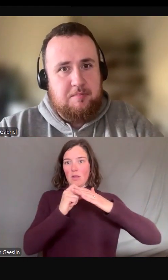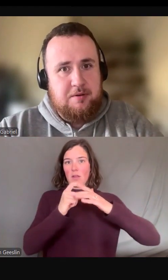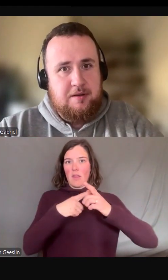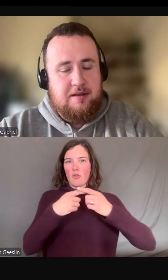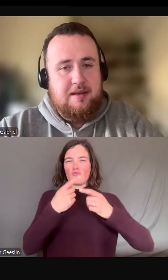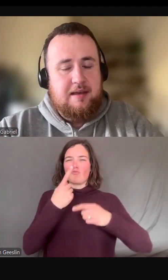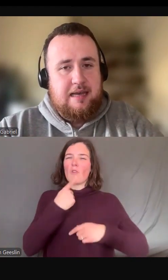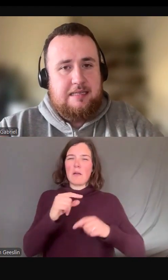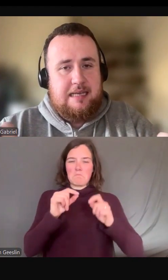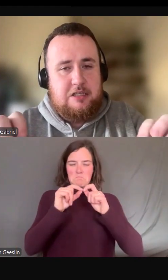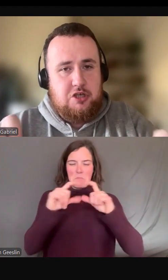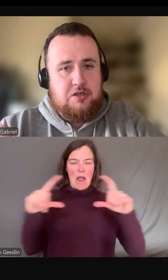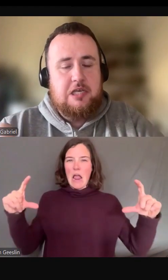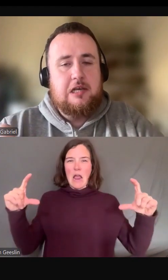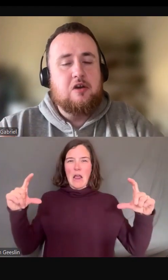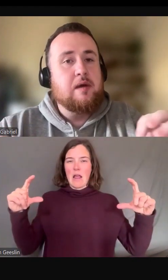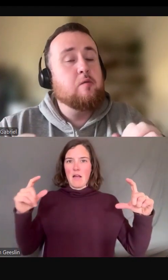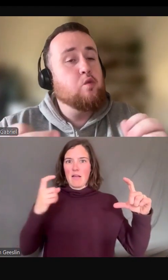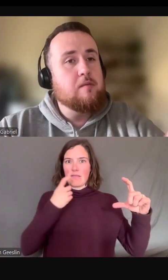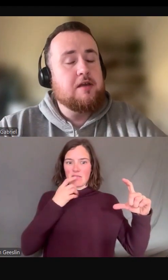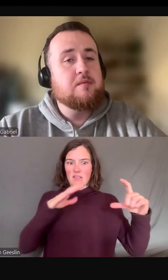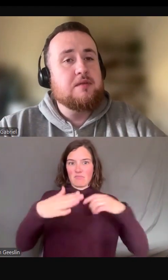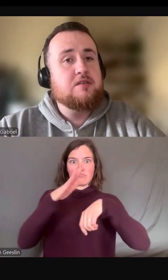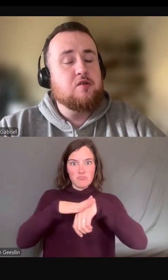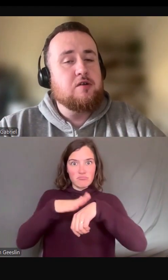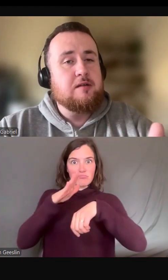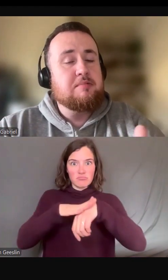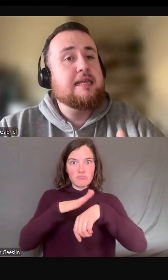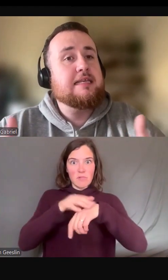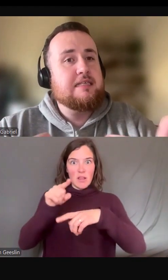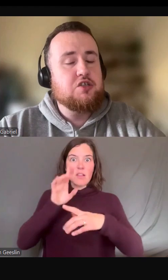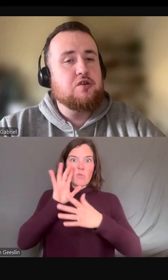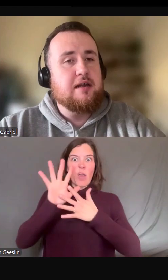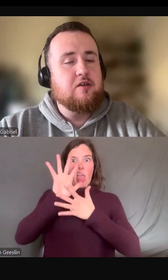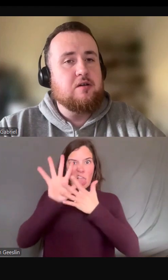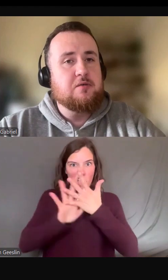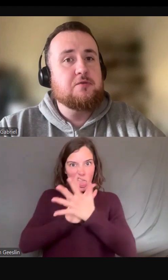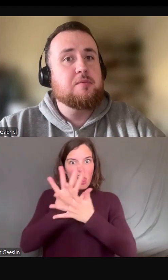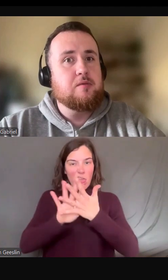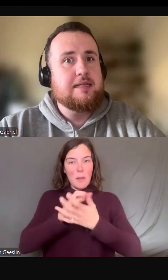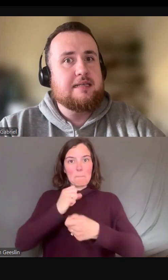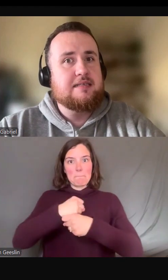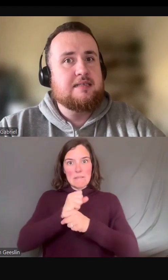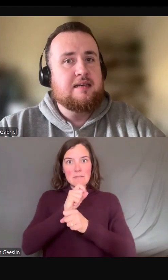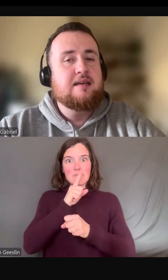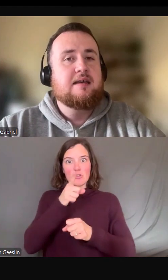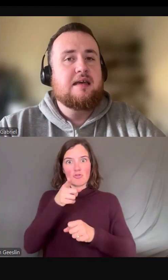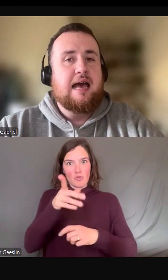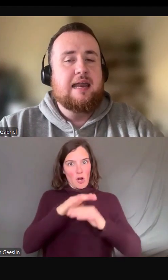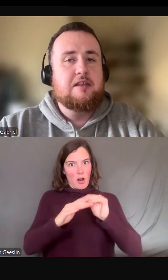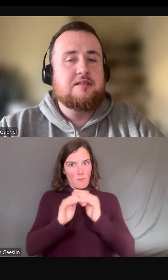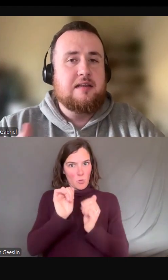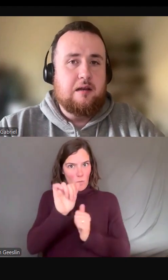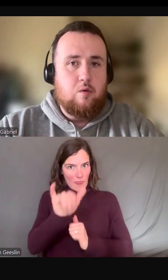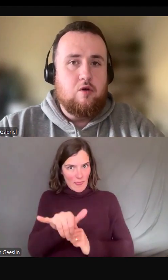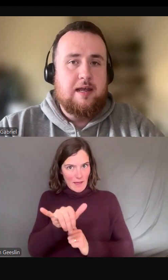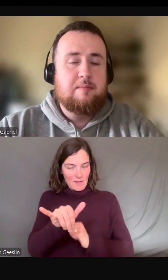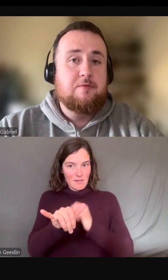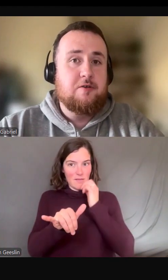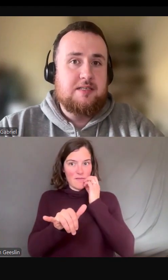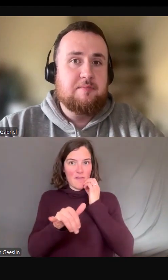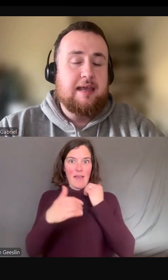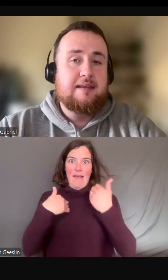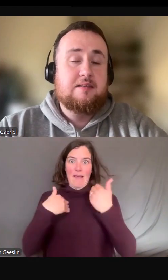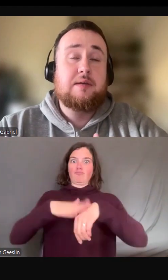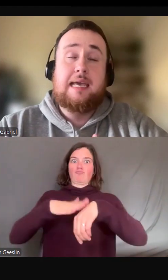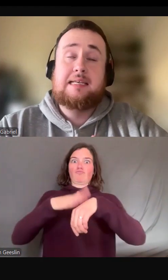up and says, just so you know, it will become distorted. Please ensure that you're comfortable with this. And it does a little warning before